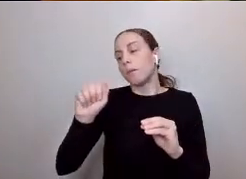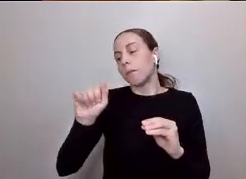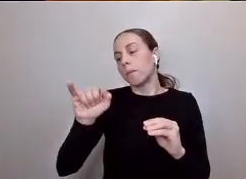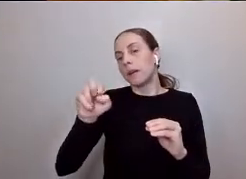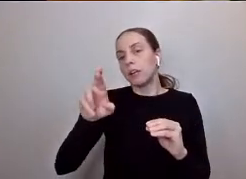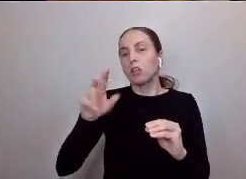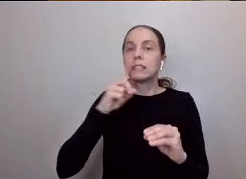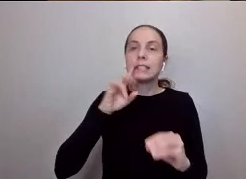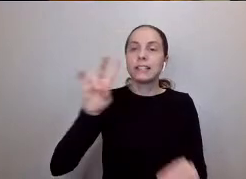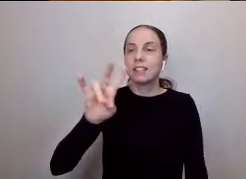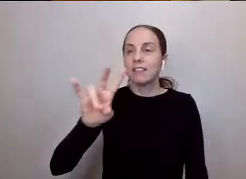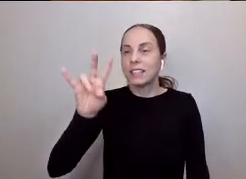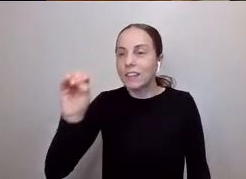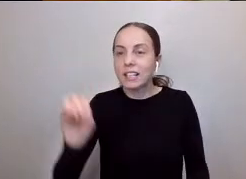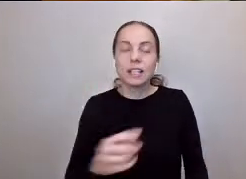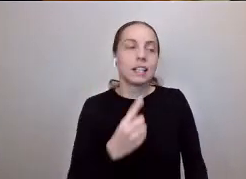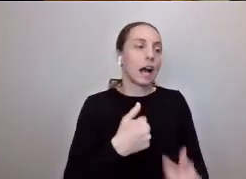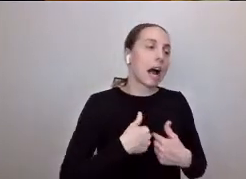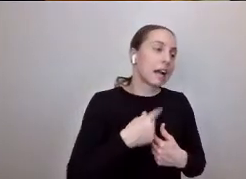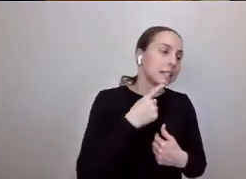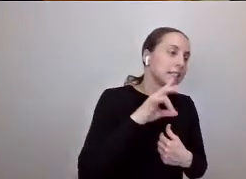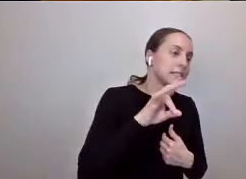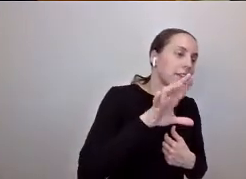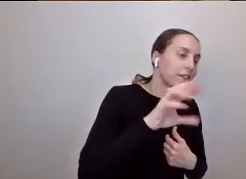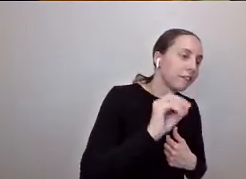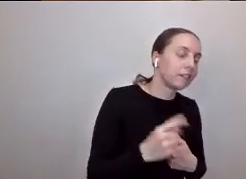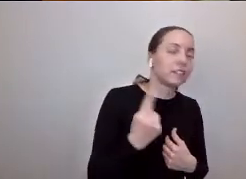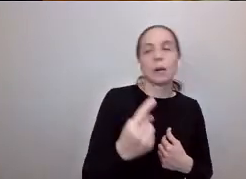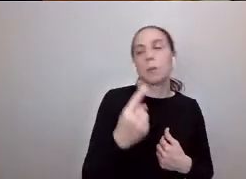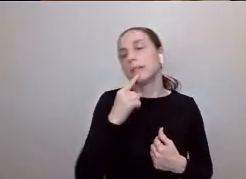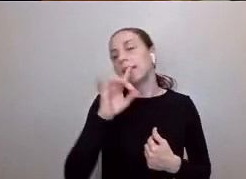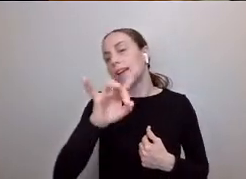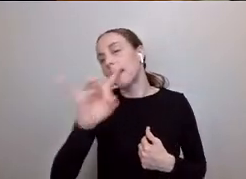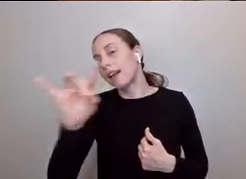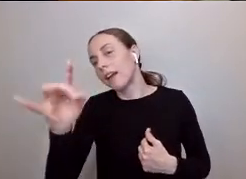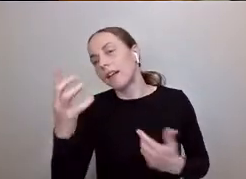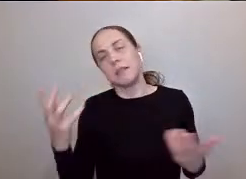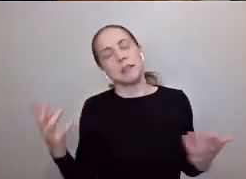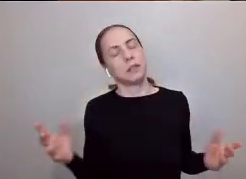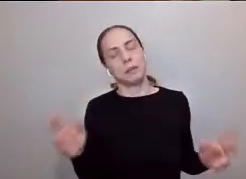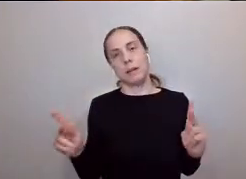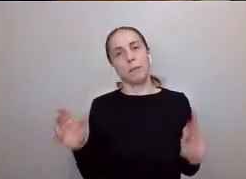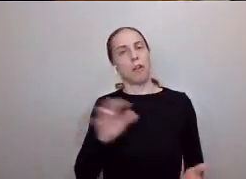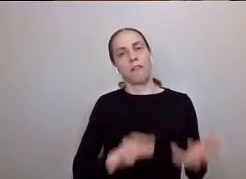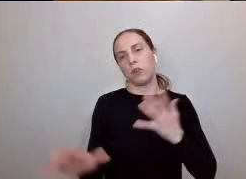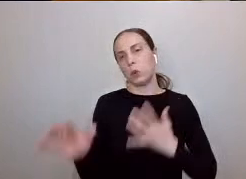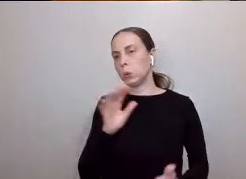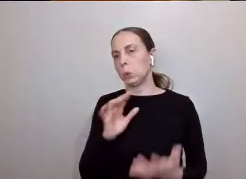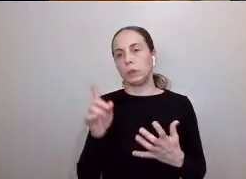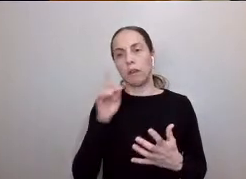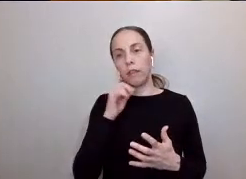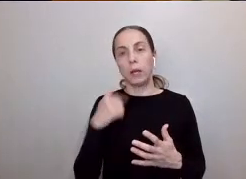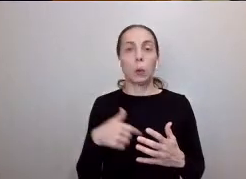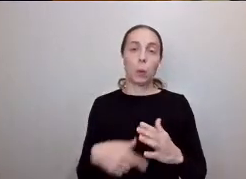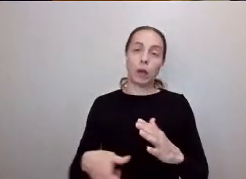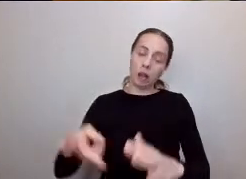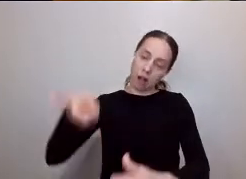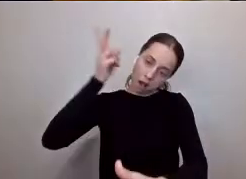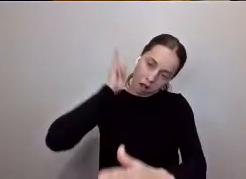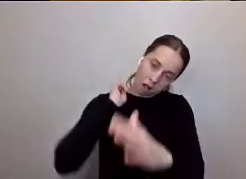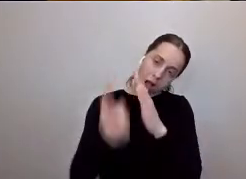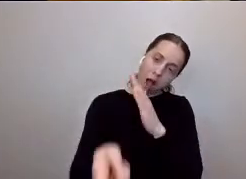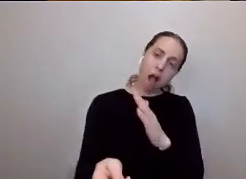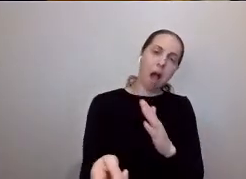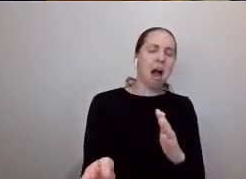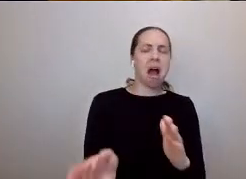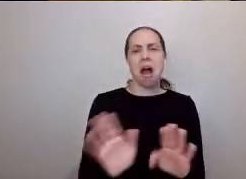888. Which has been confusing to everybody and has some people thinking we're making huge cuts, some people thinking we're not